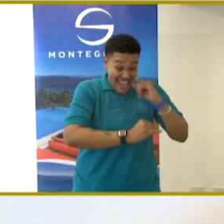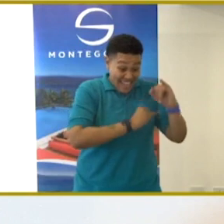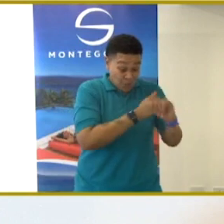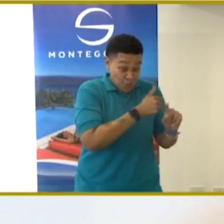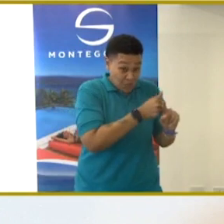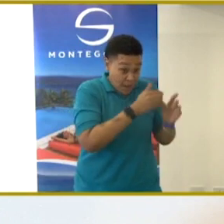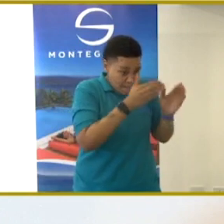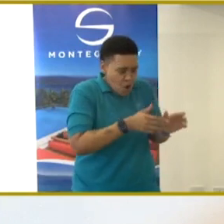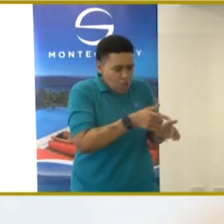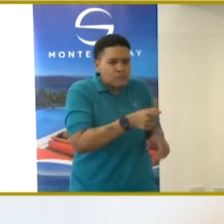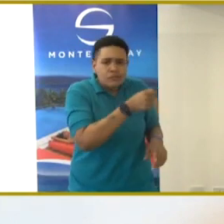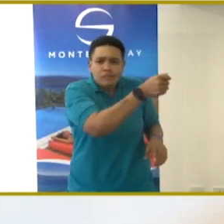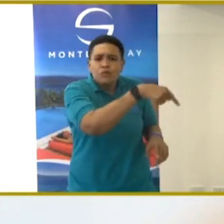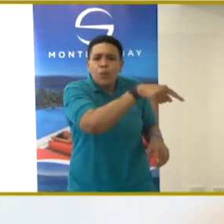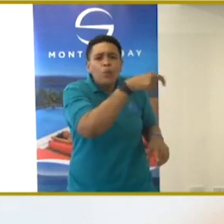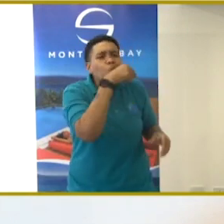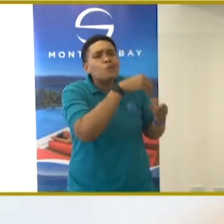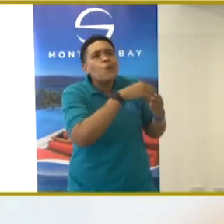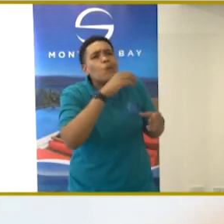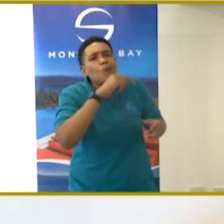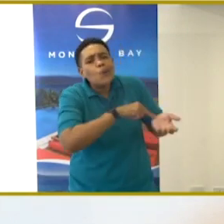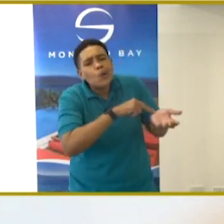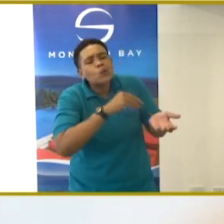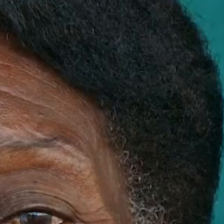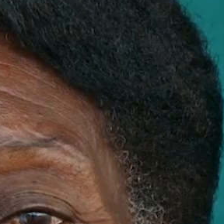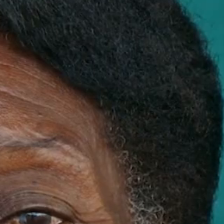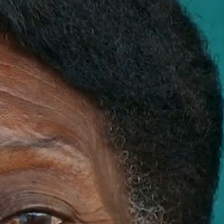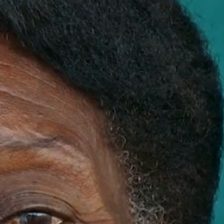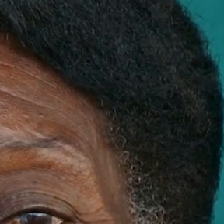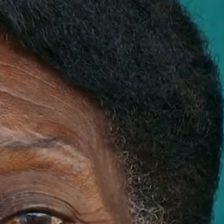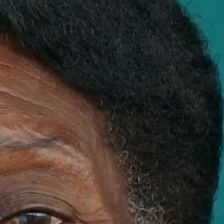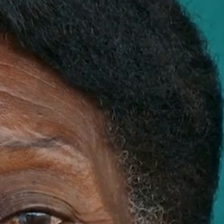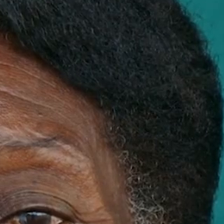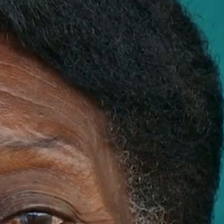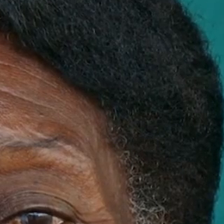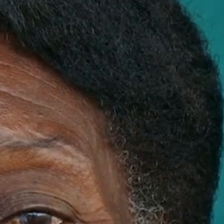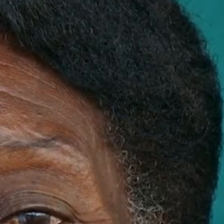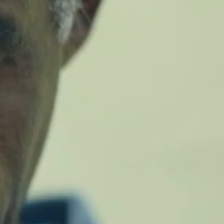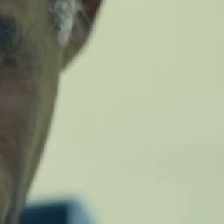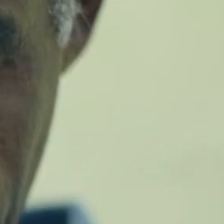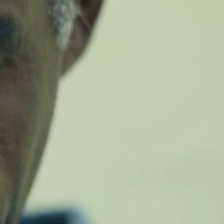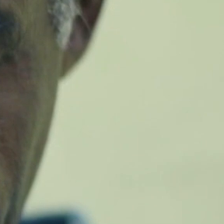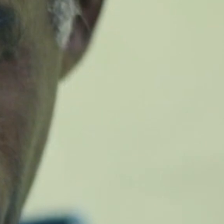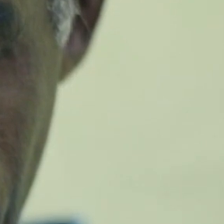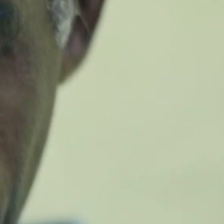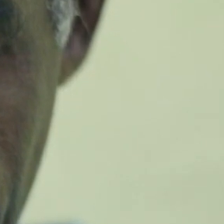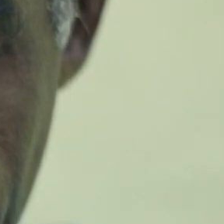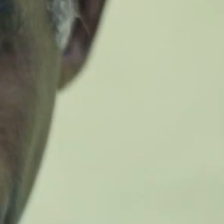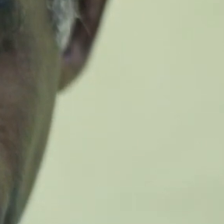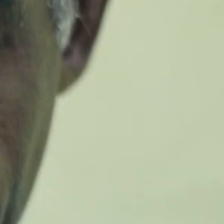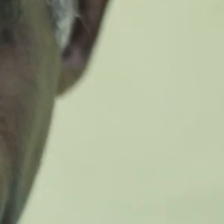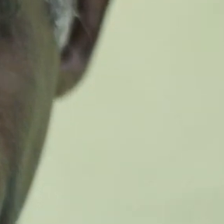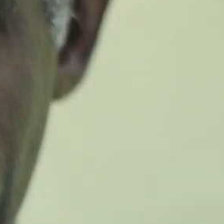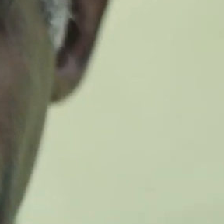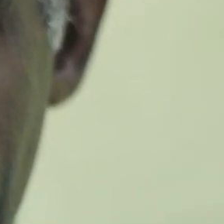institutionalized persons, those in the infirmaries, nursing homes, and the elderly, 65 years and older, and those with chronic